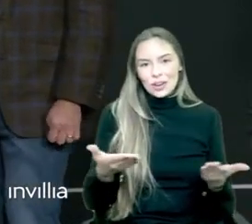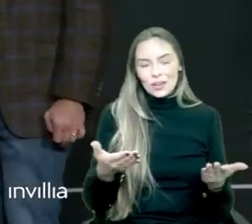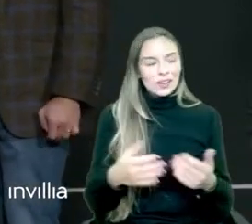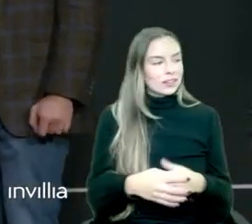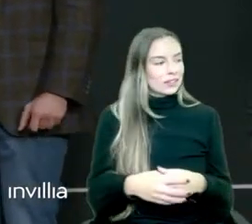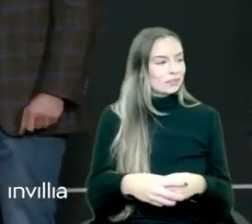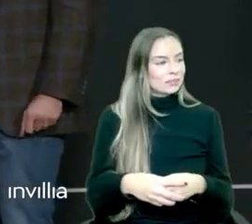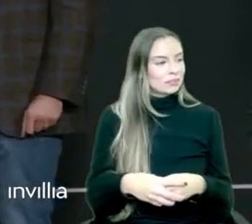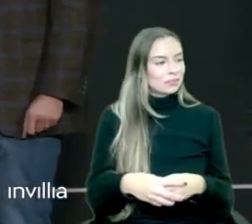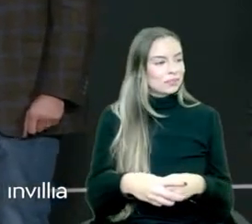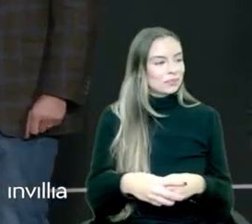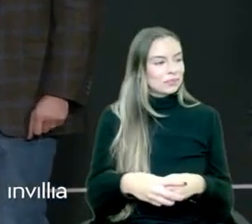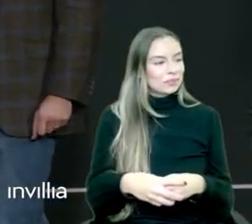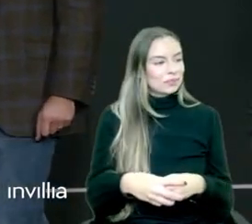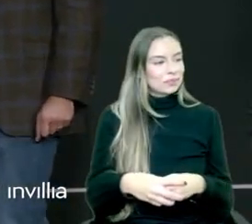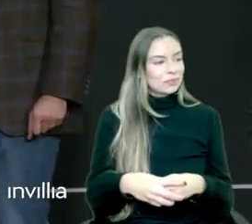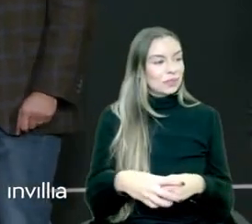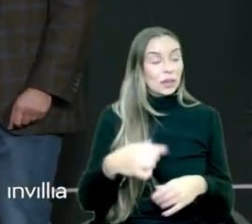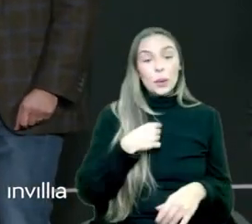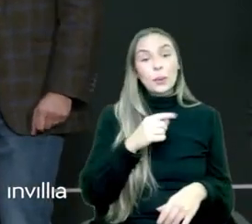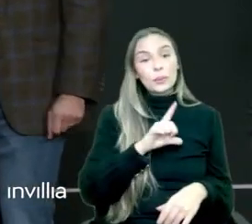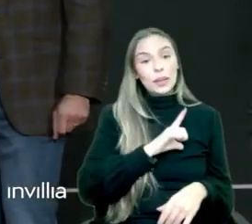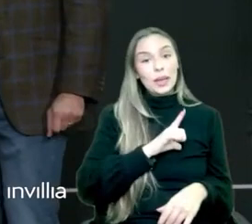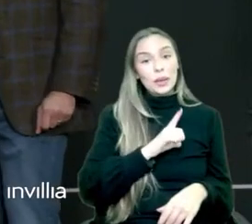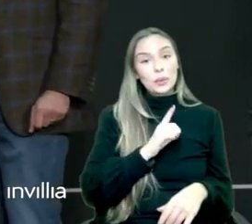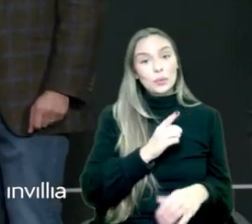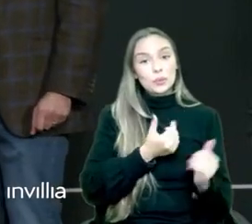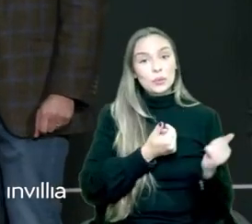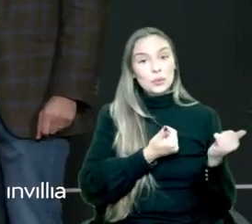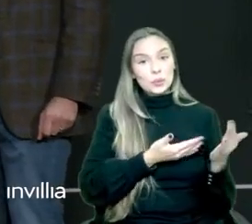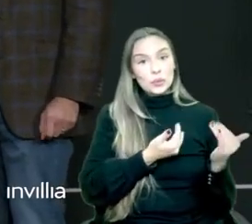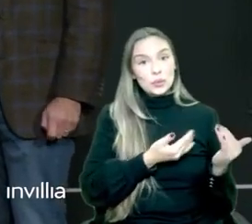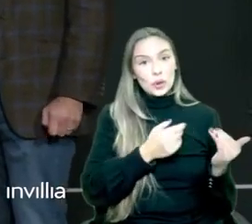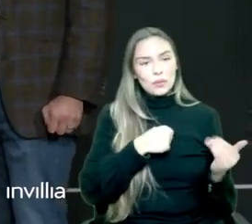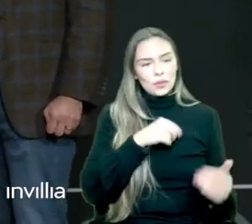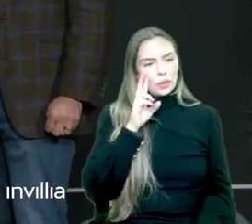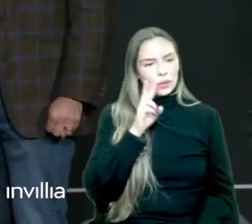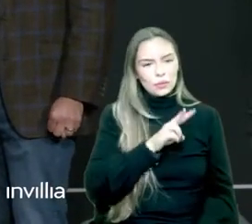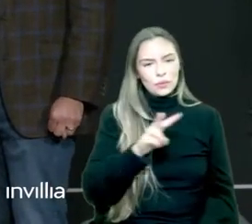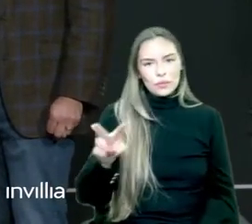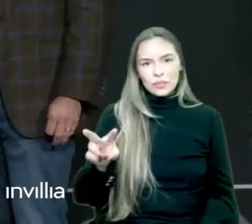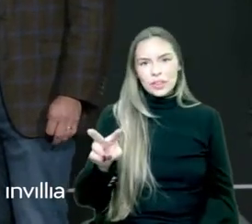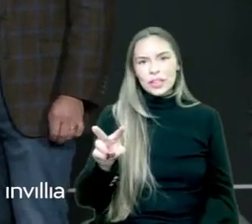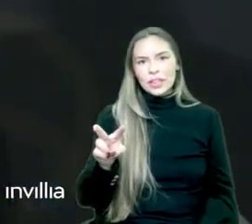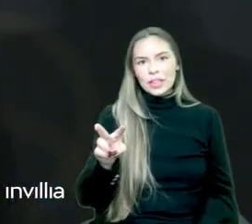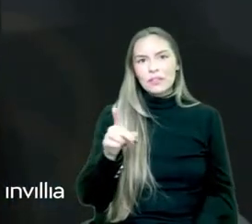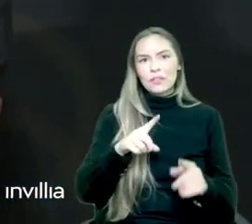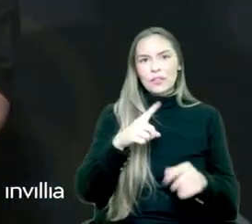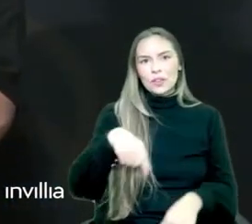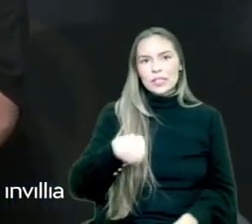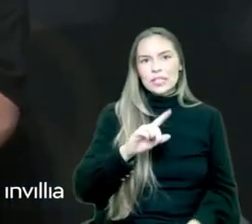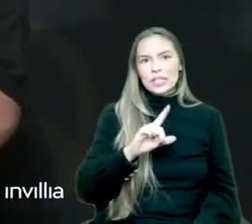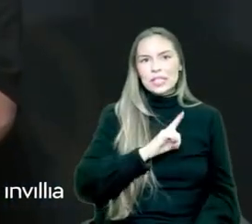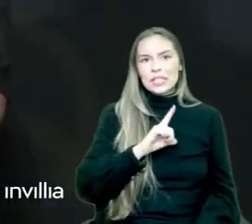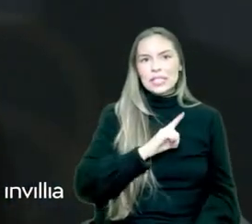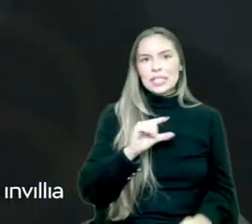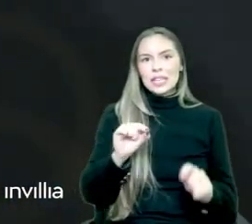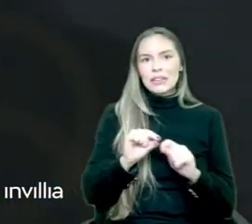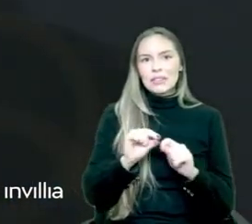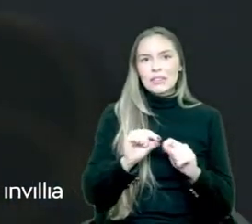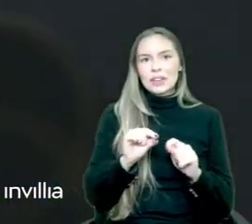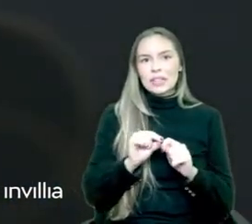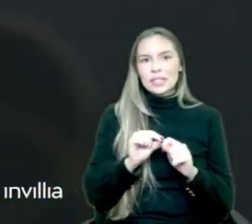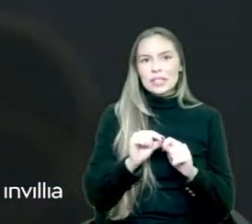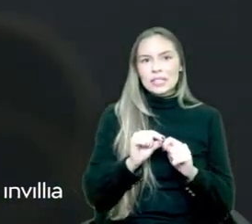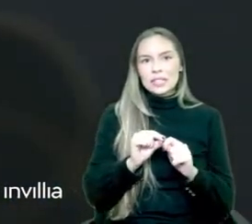I have a teenager. I saw a few of you have children in school when hands were raised earlier, right?